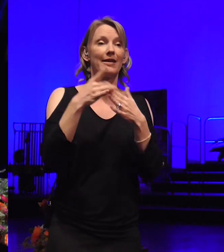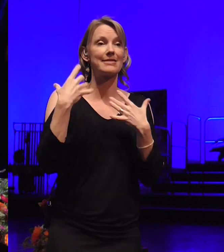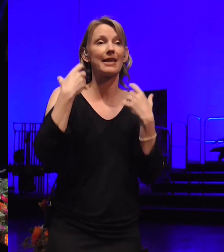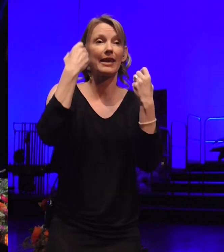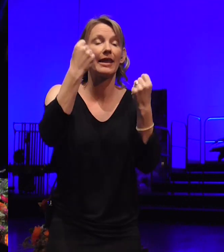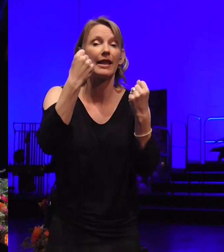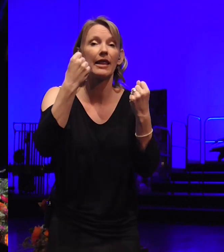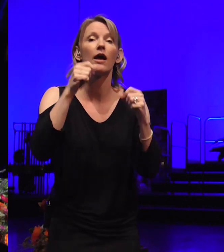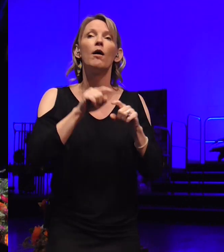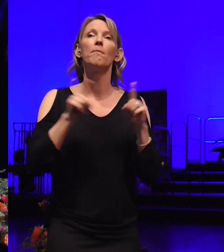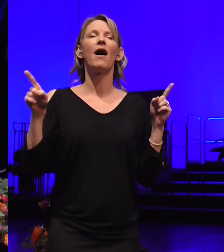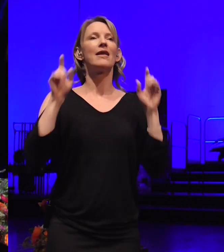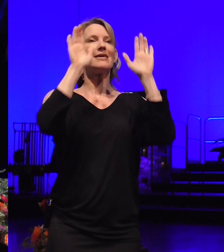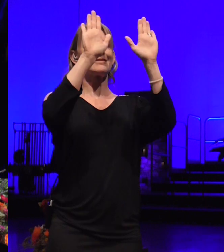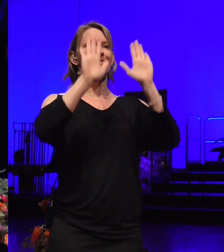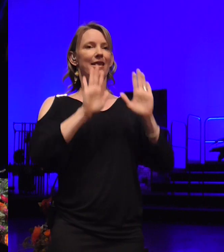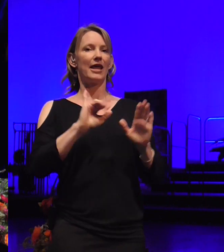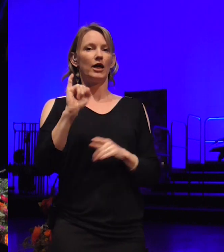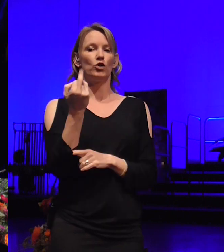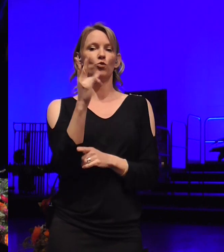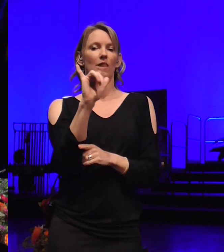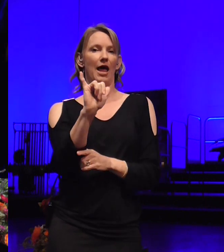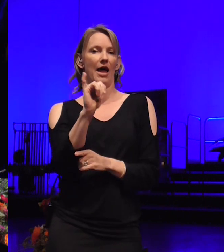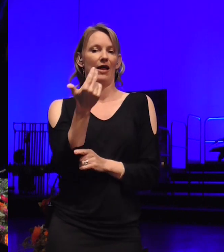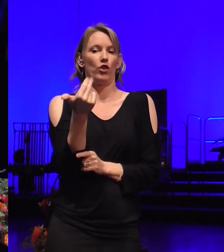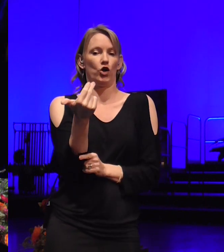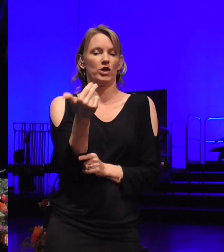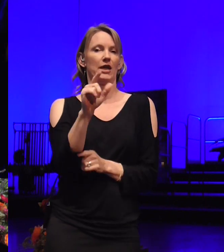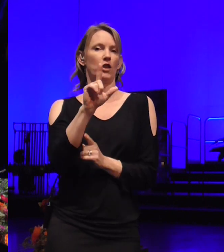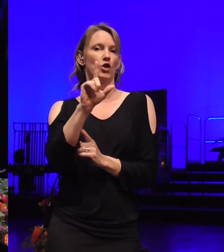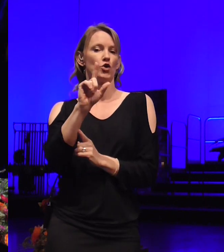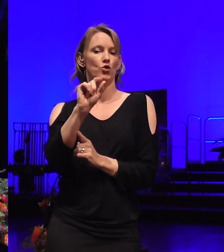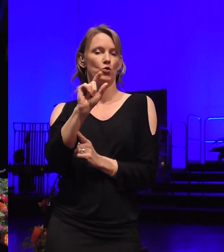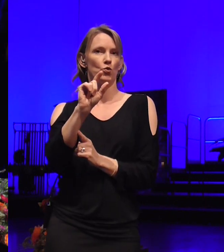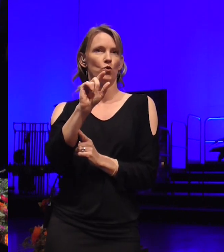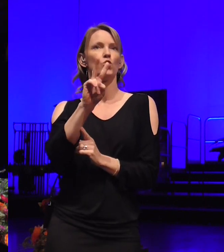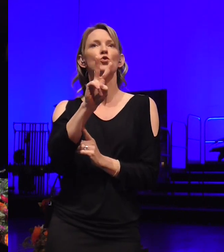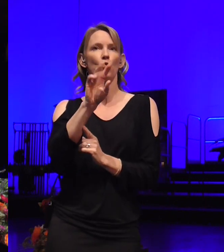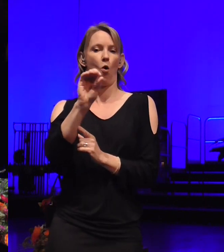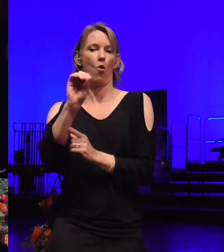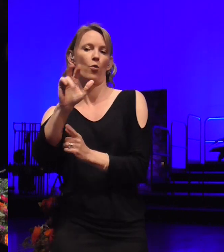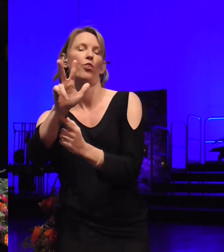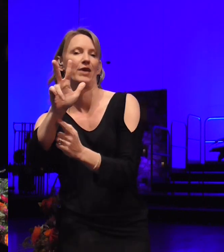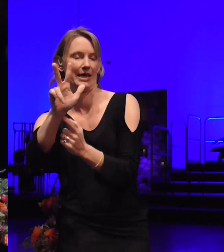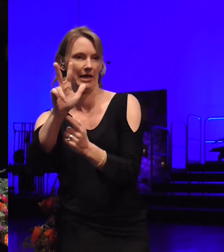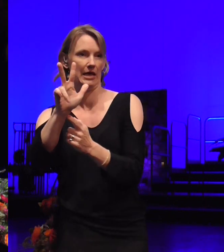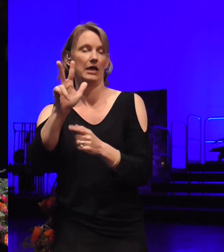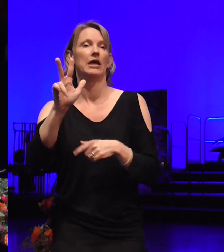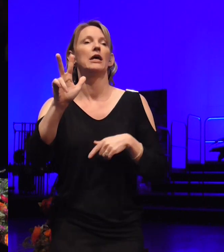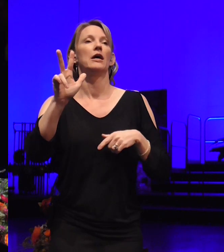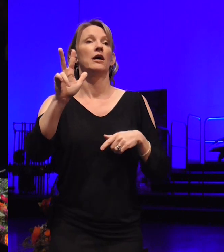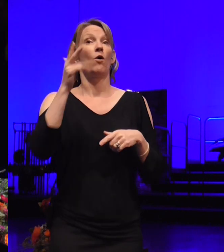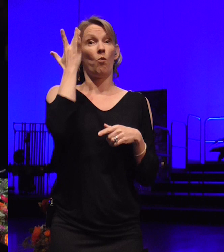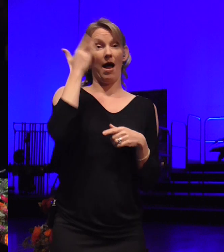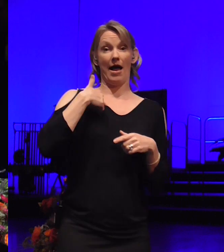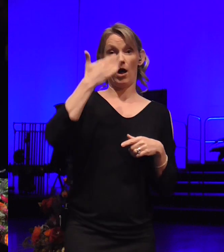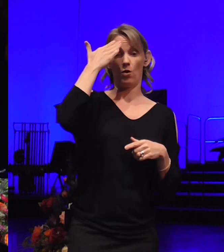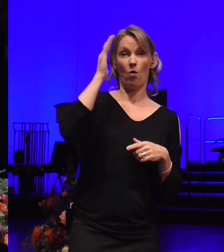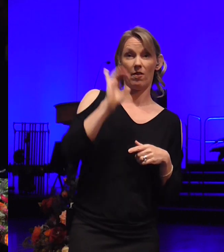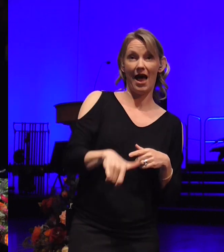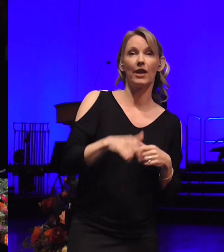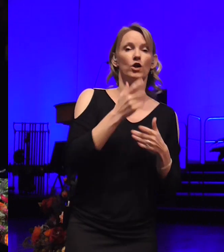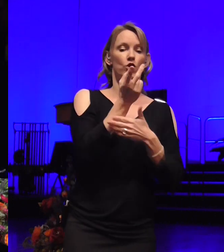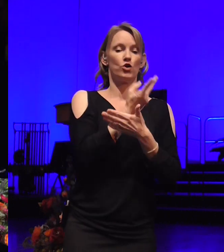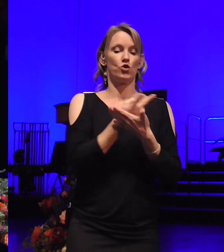healing. But it was Sunday, July 13th, 2003. And the reason I know that